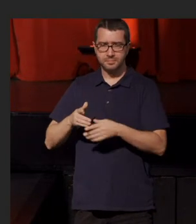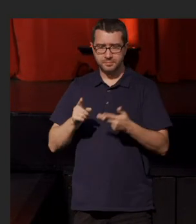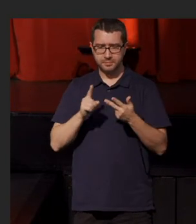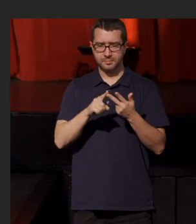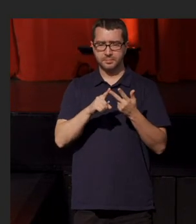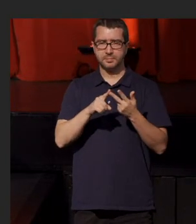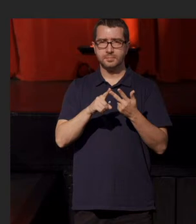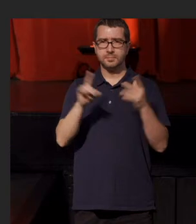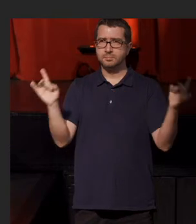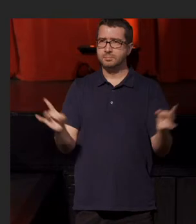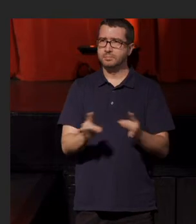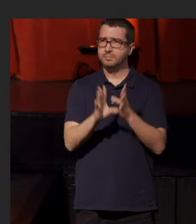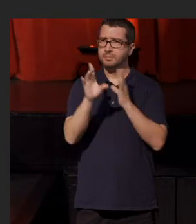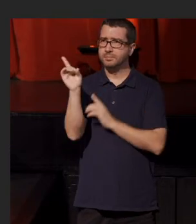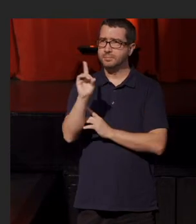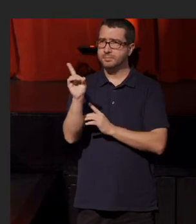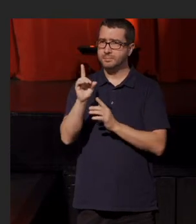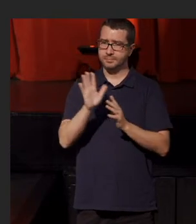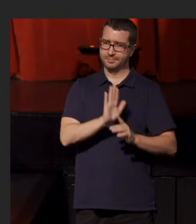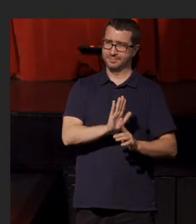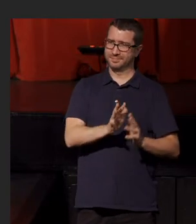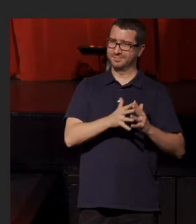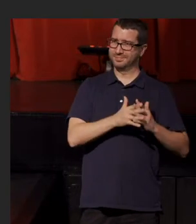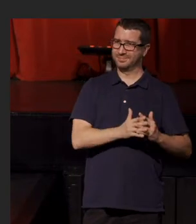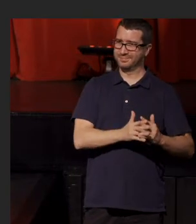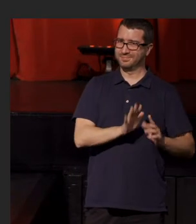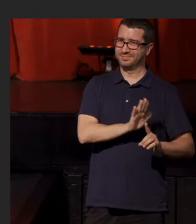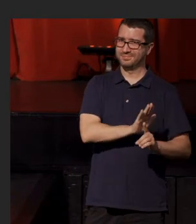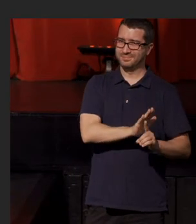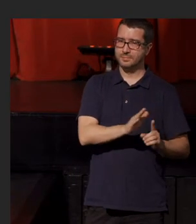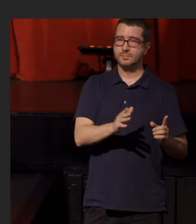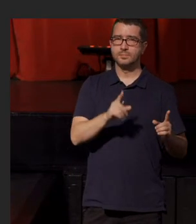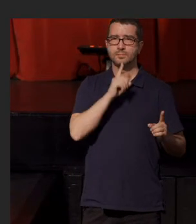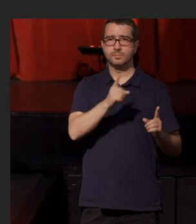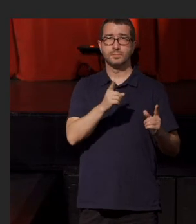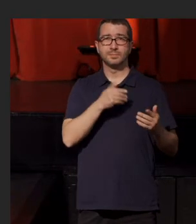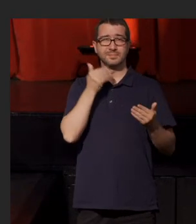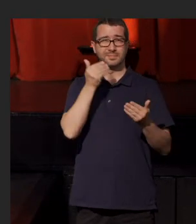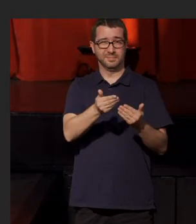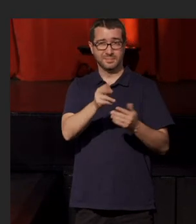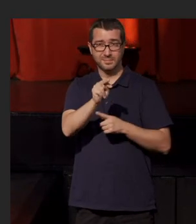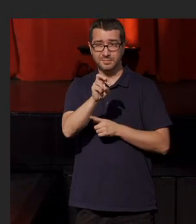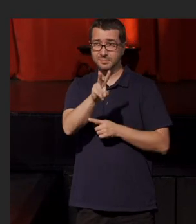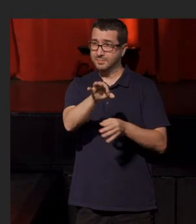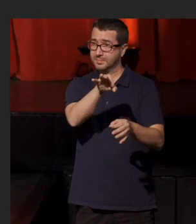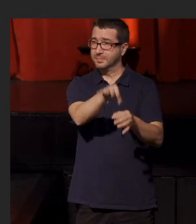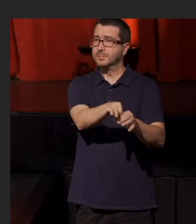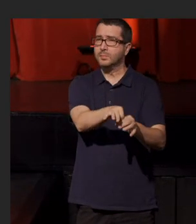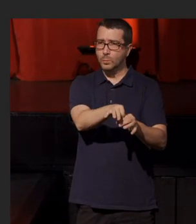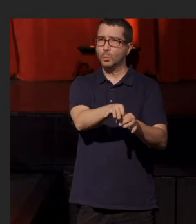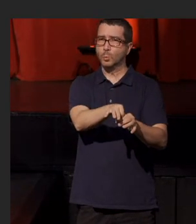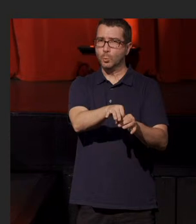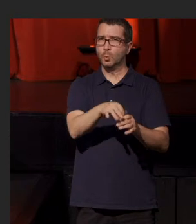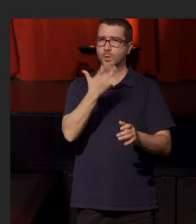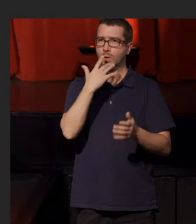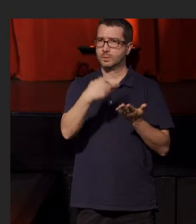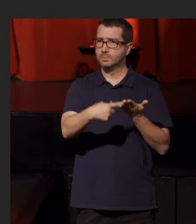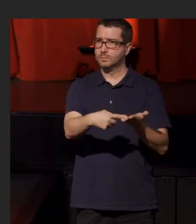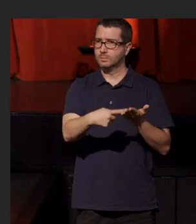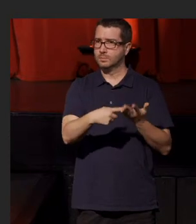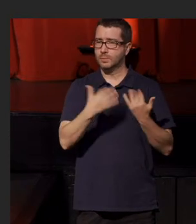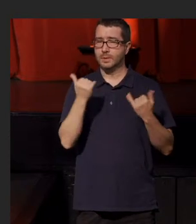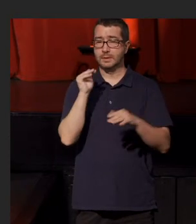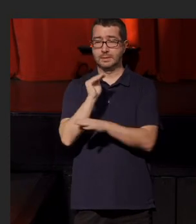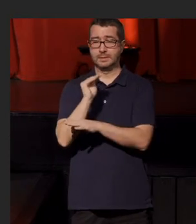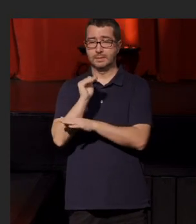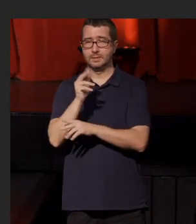democracy in America. It's very topical as we get closer to the midterm elections, and we're going to be looking through the evening at some